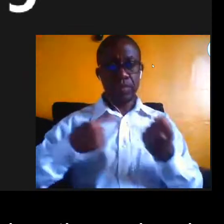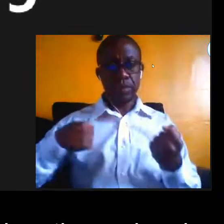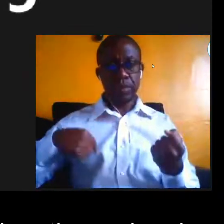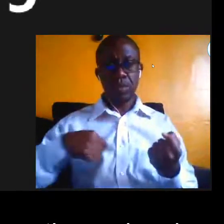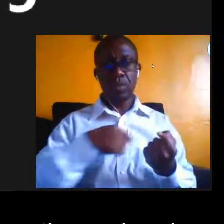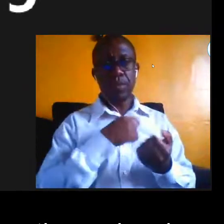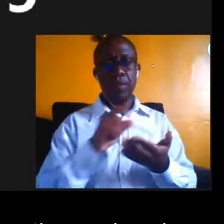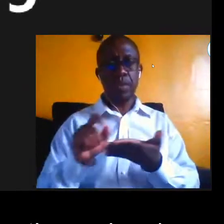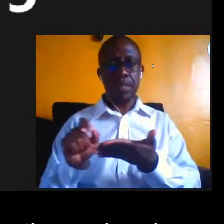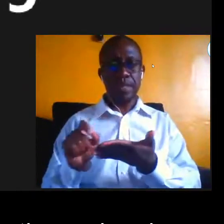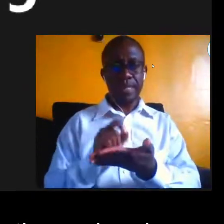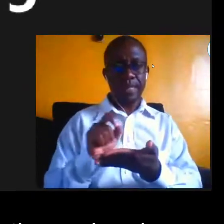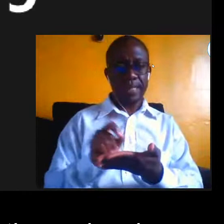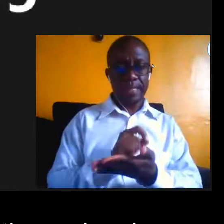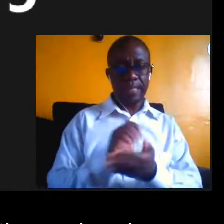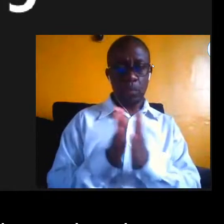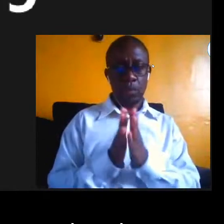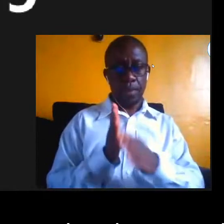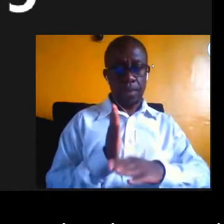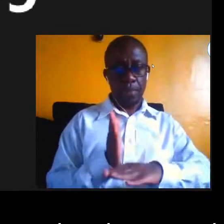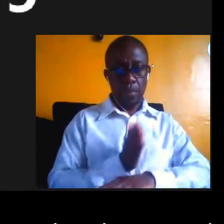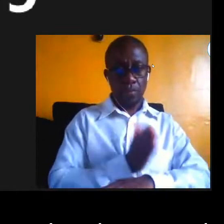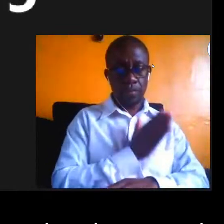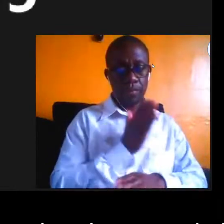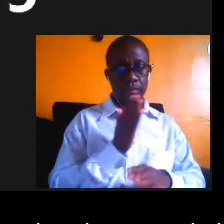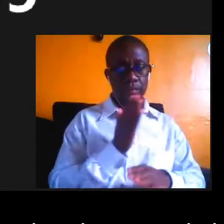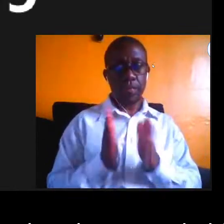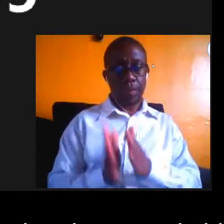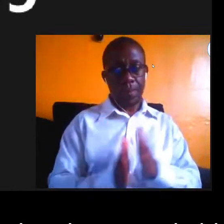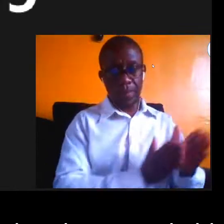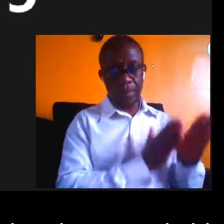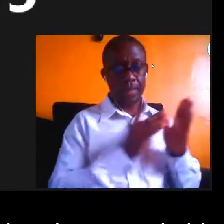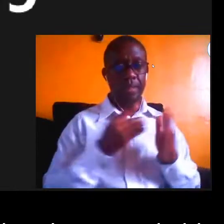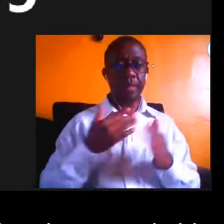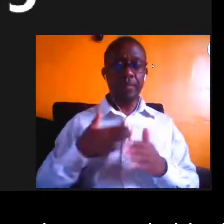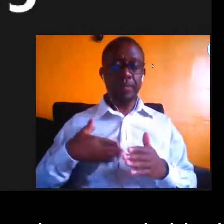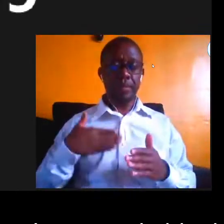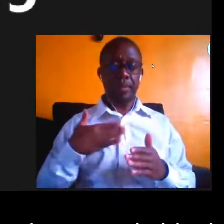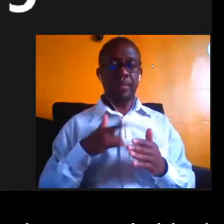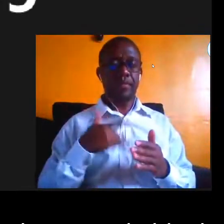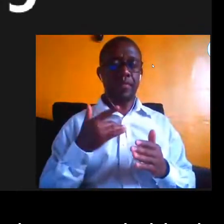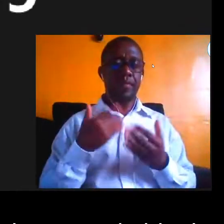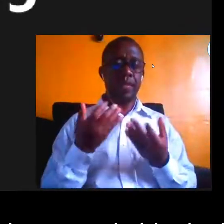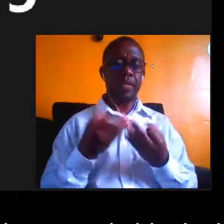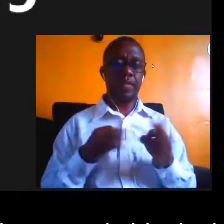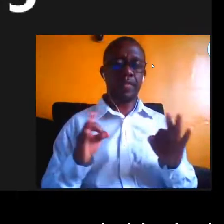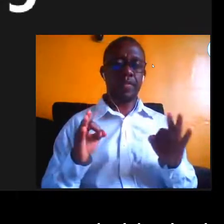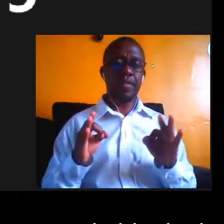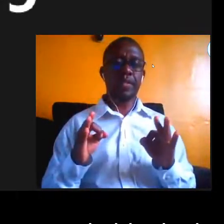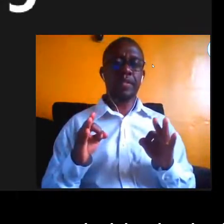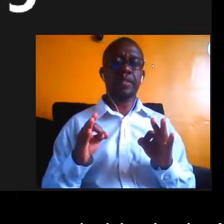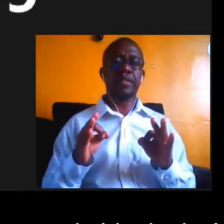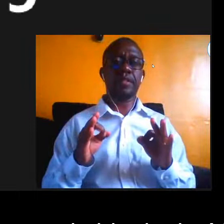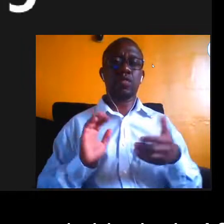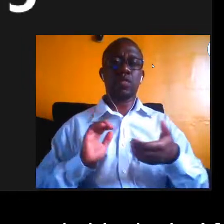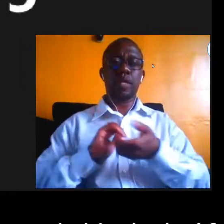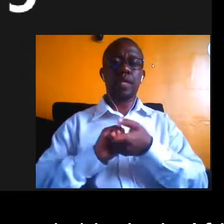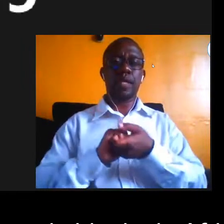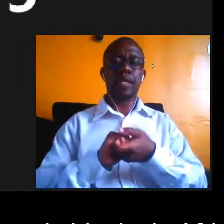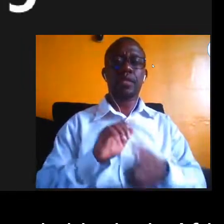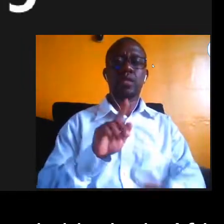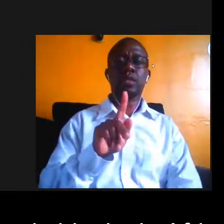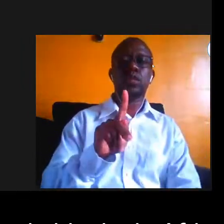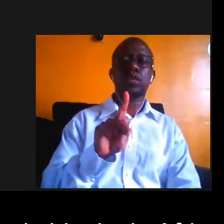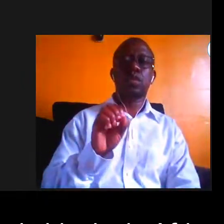Secretariat, with this process. So please feel free to engage Komotso in the next